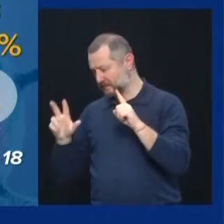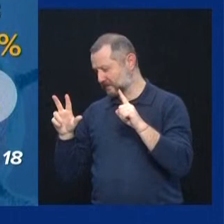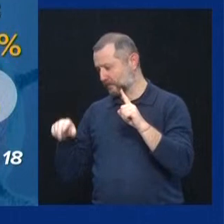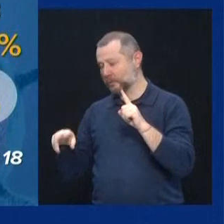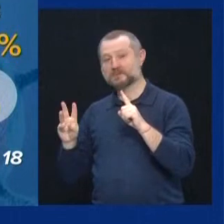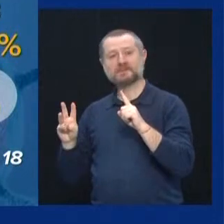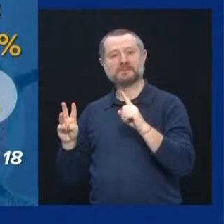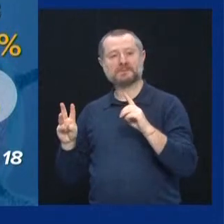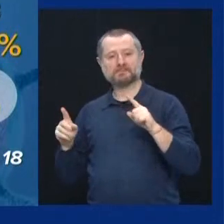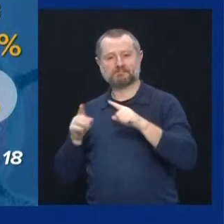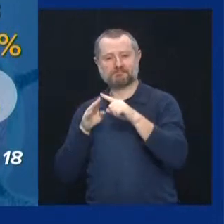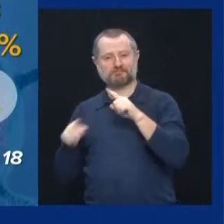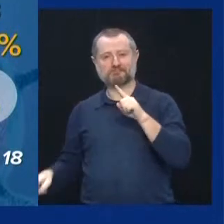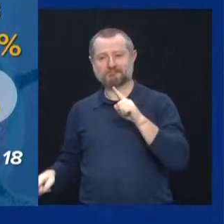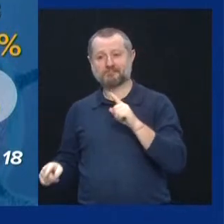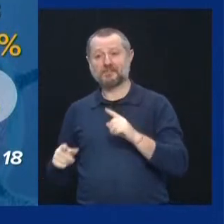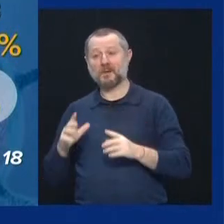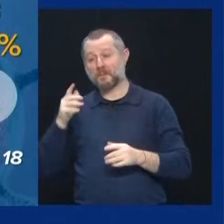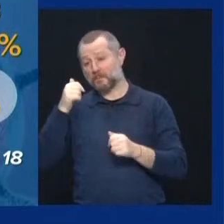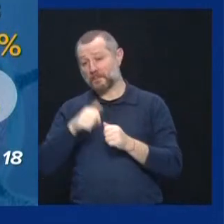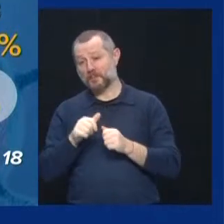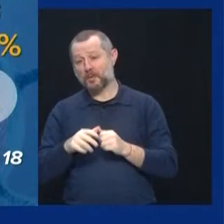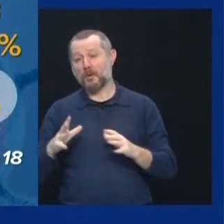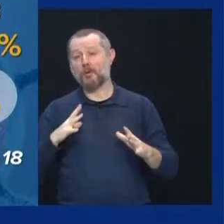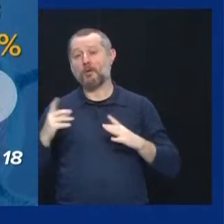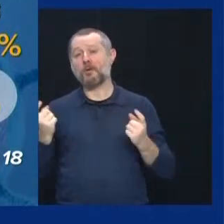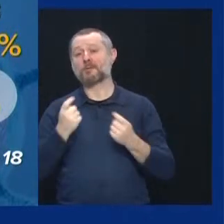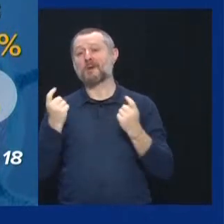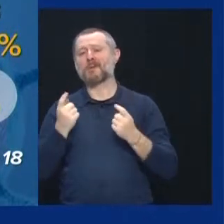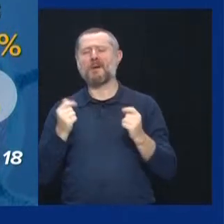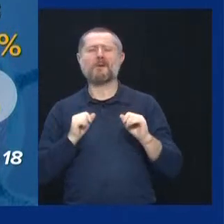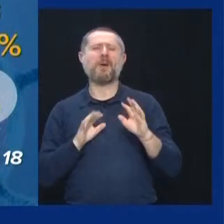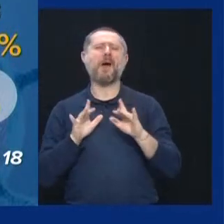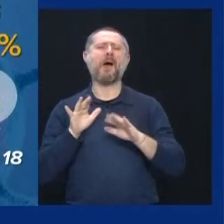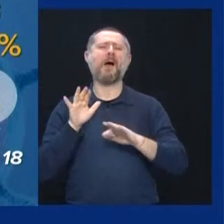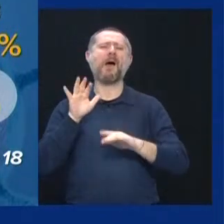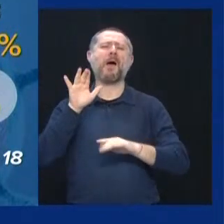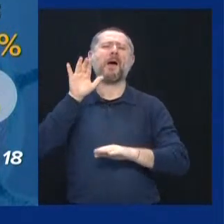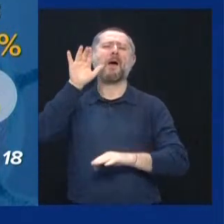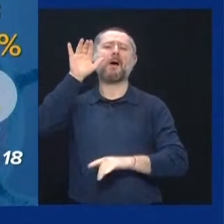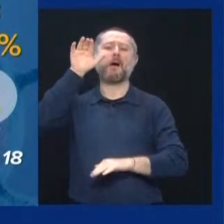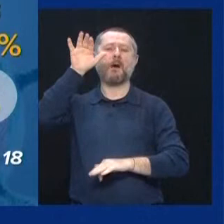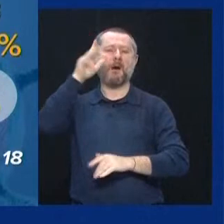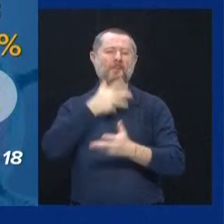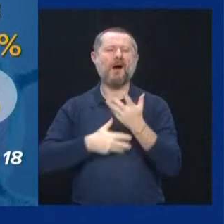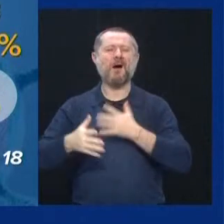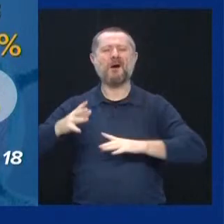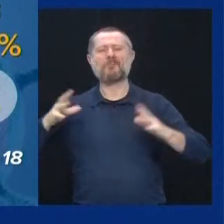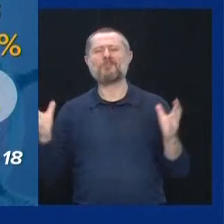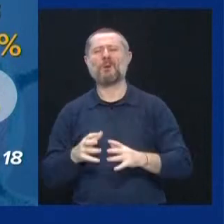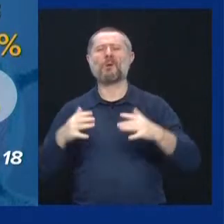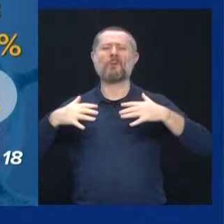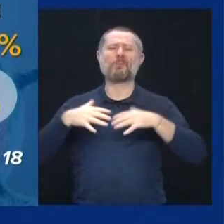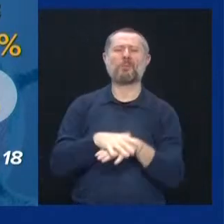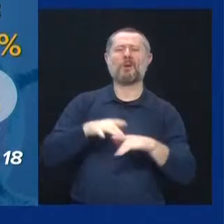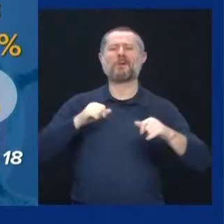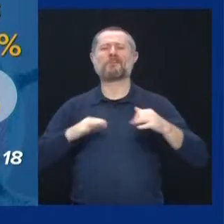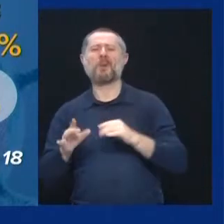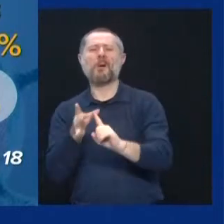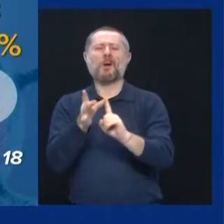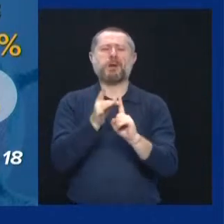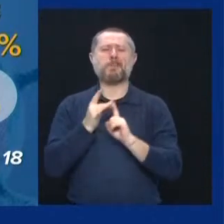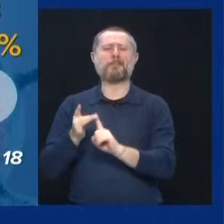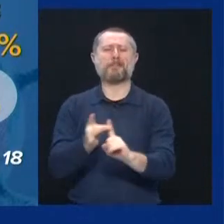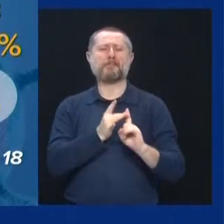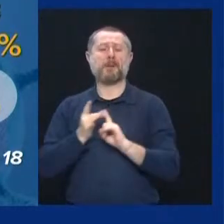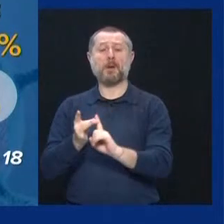that holiday surge, the holiday hit, people socialized, holiday season, you get a